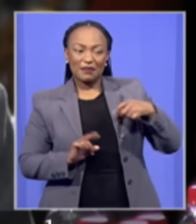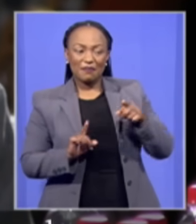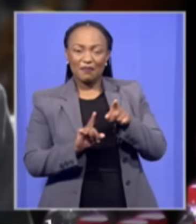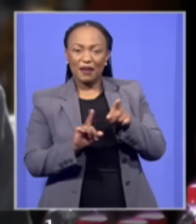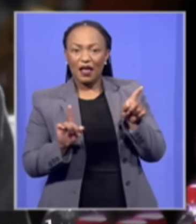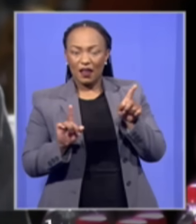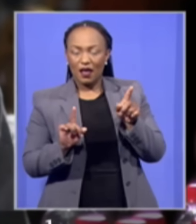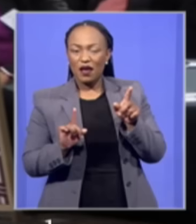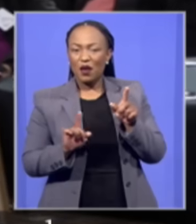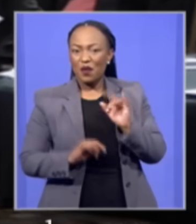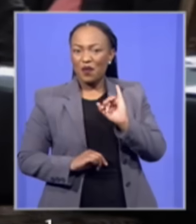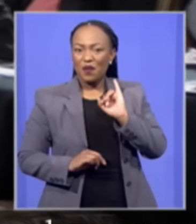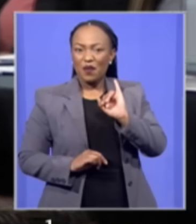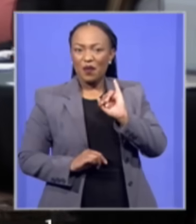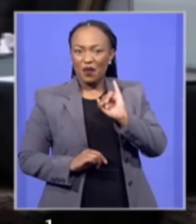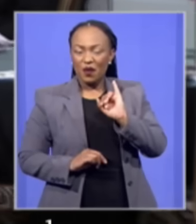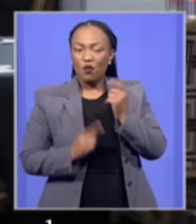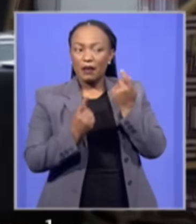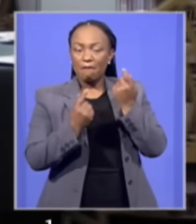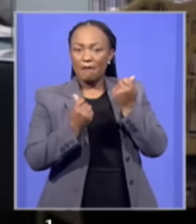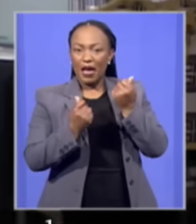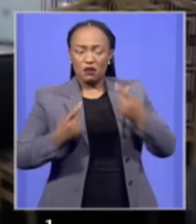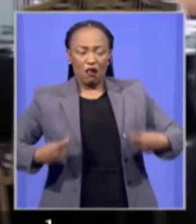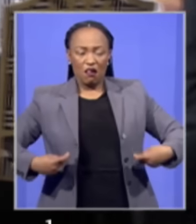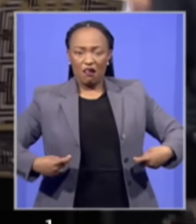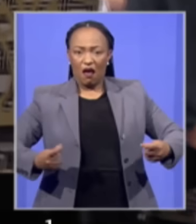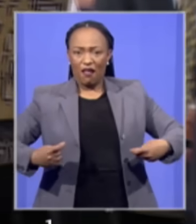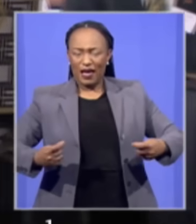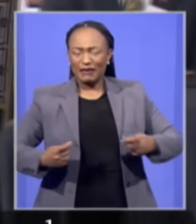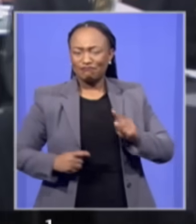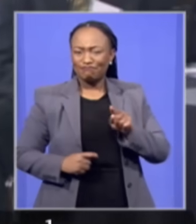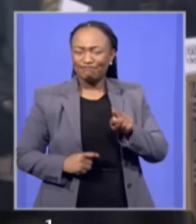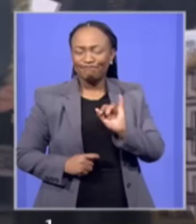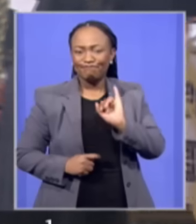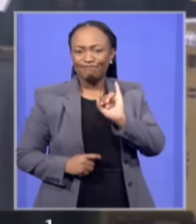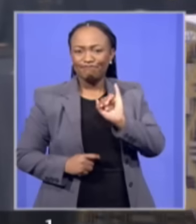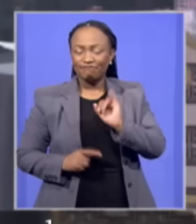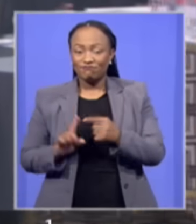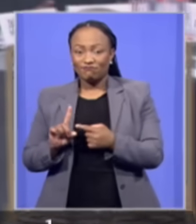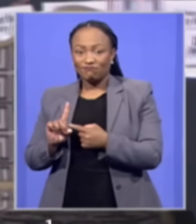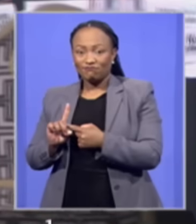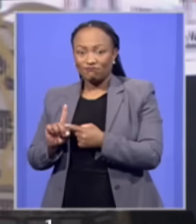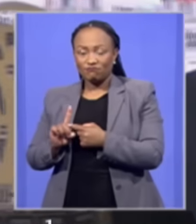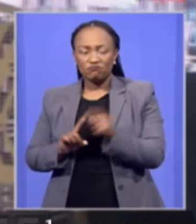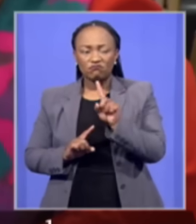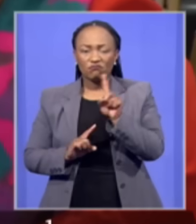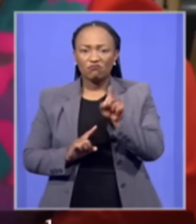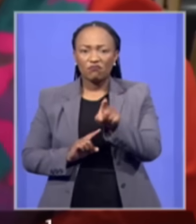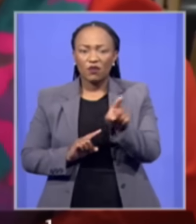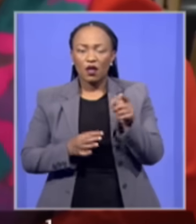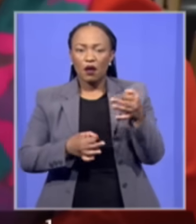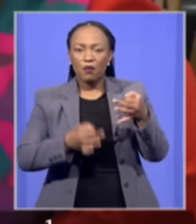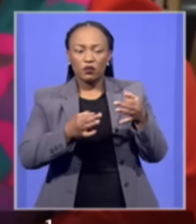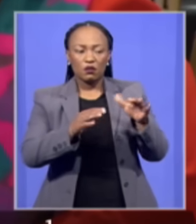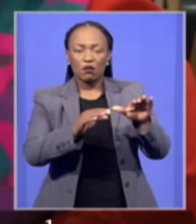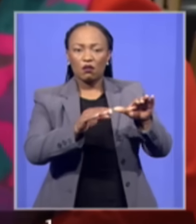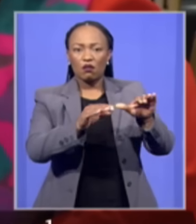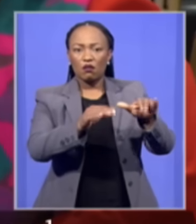ya mmeara ntlheng ya ditjhelete tsa masepala. Maluleka o boetse a botsa hore na mekga ya dipolotiki e